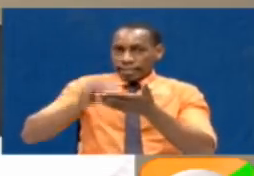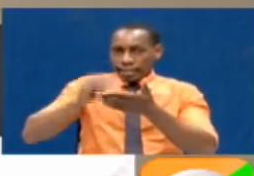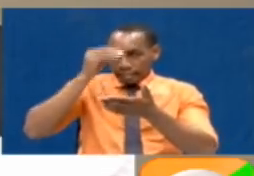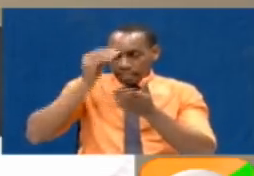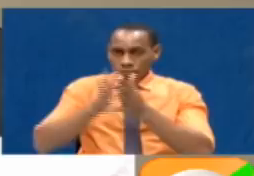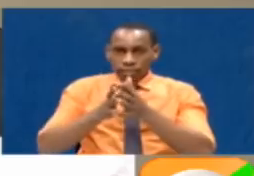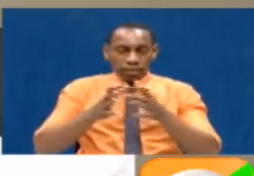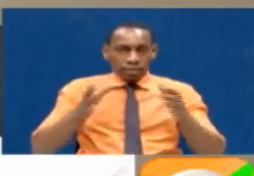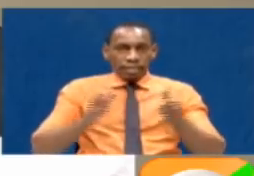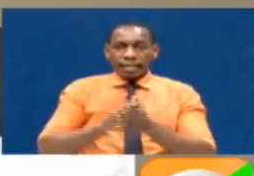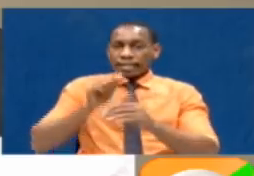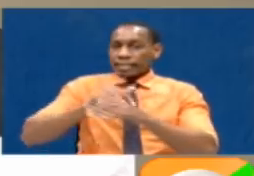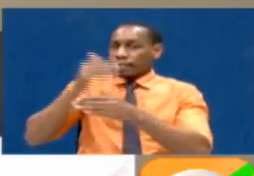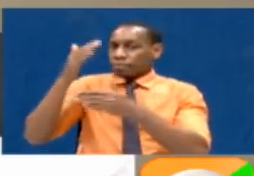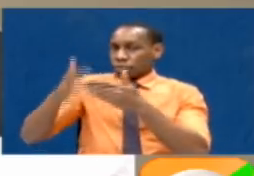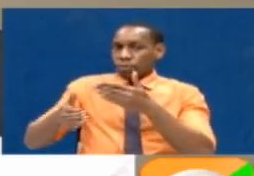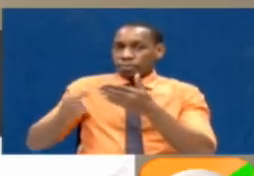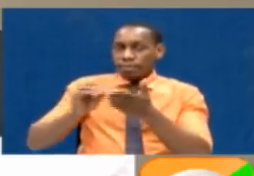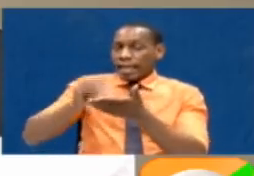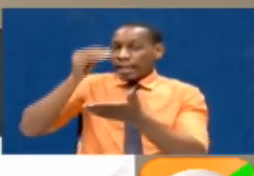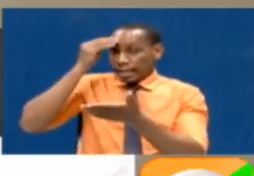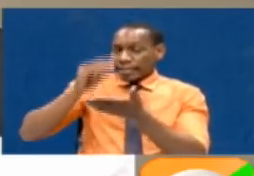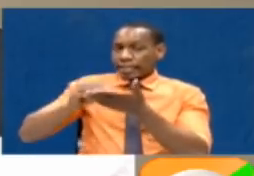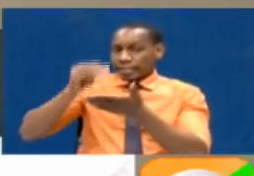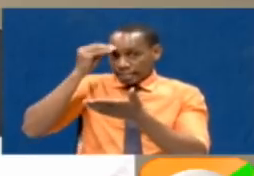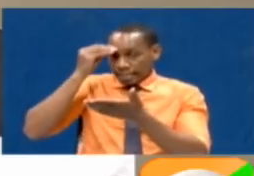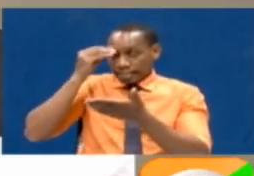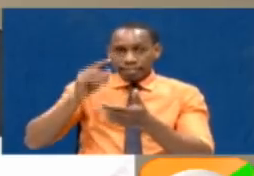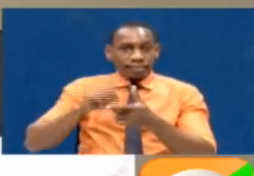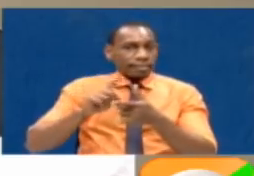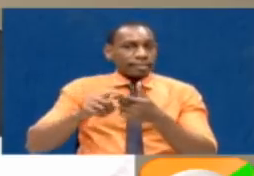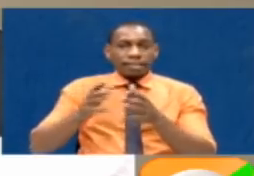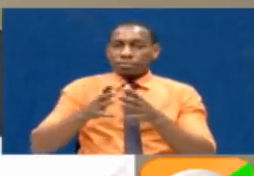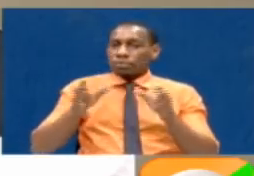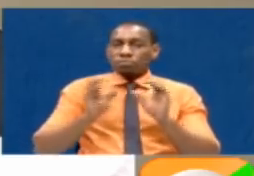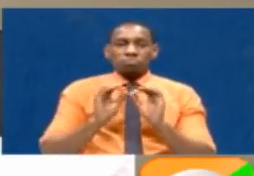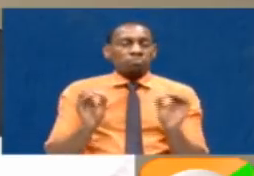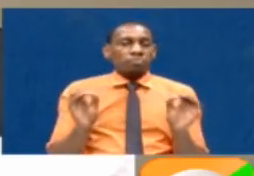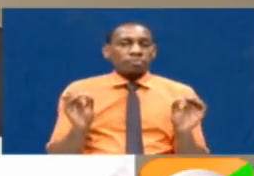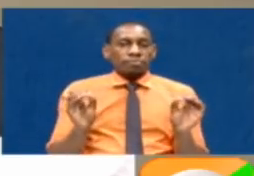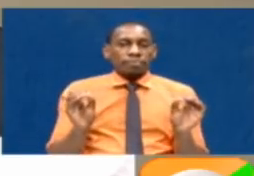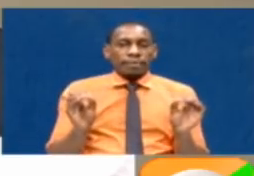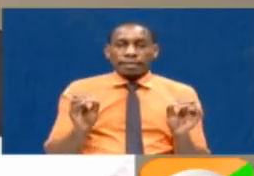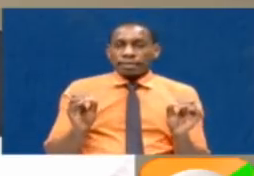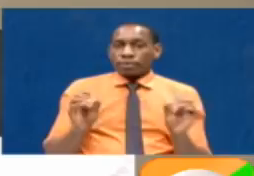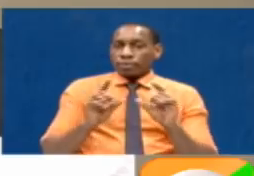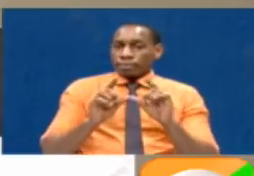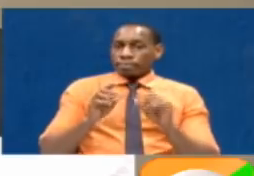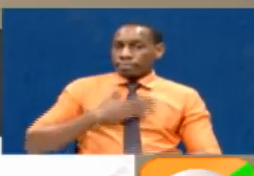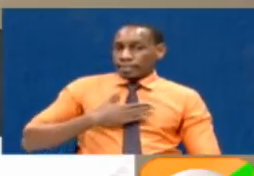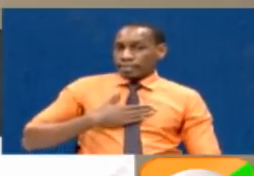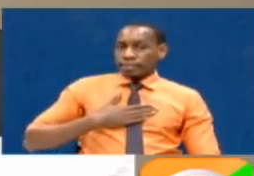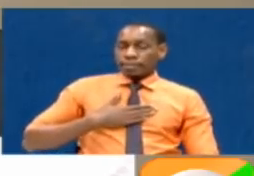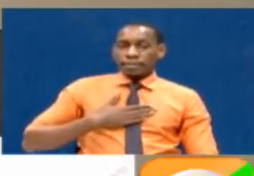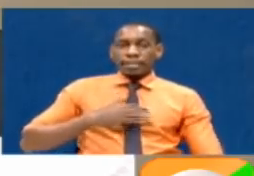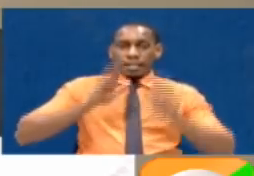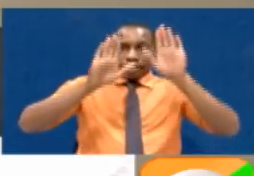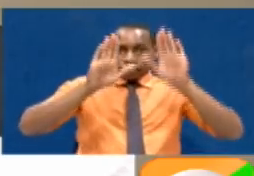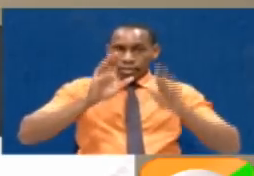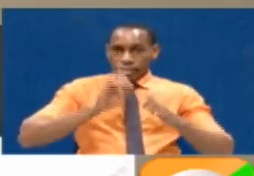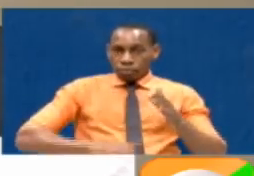growing. When you stop learning, then you don't grow anymore. So for me, it is